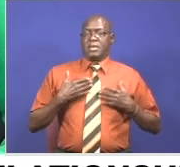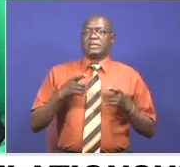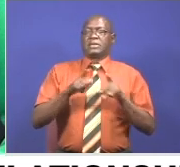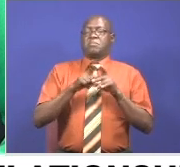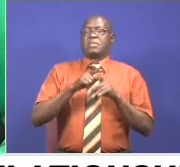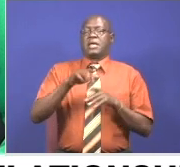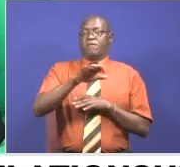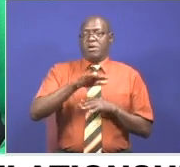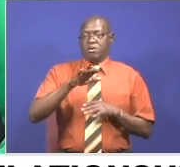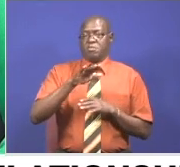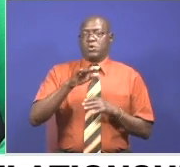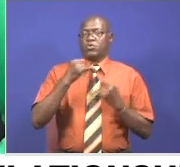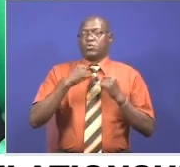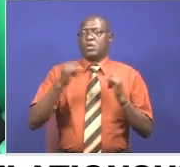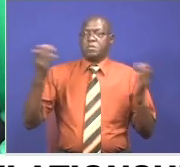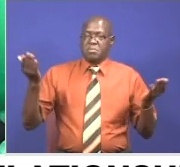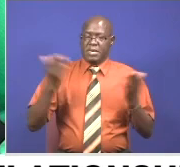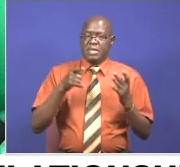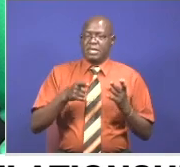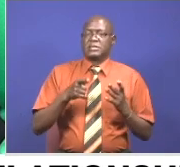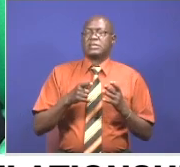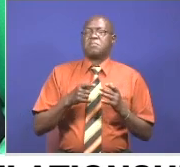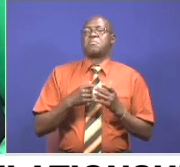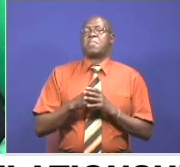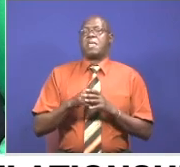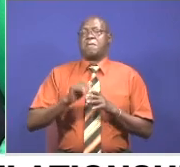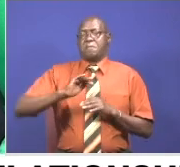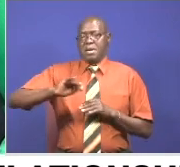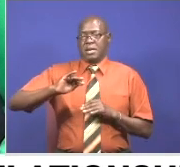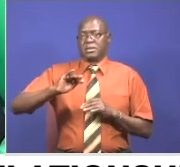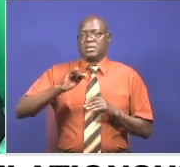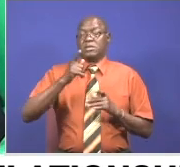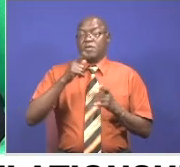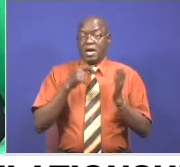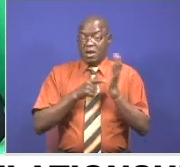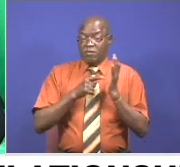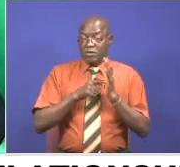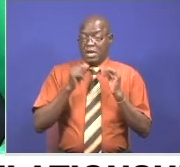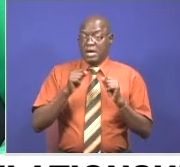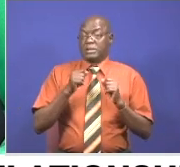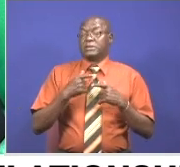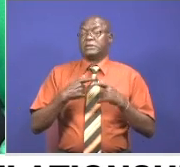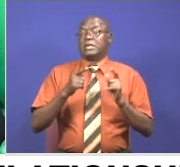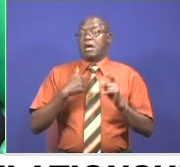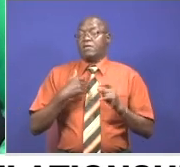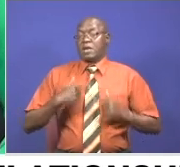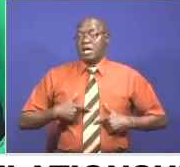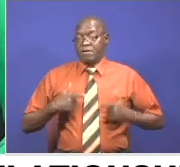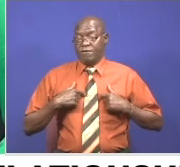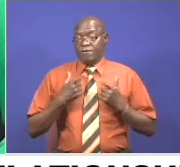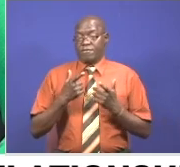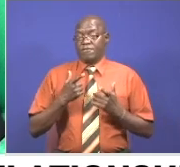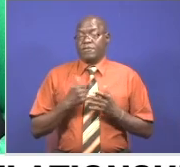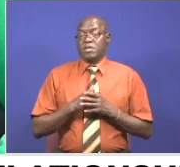come up with that balance is very important. If you can afford and still have a life that you will live comfortably, that's okay. But if you